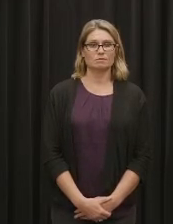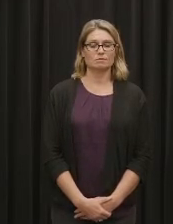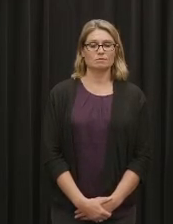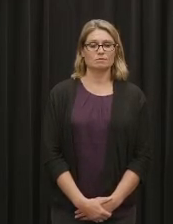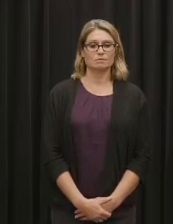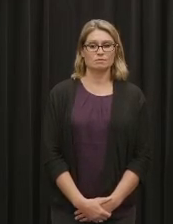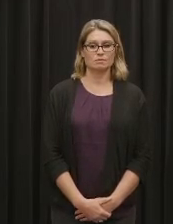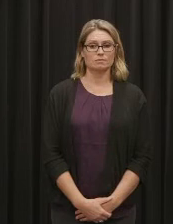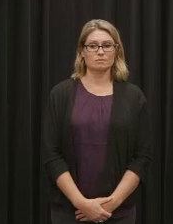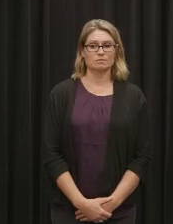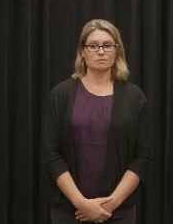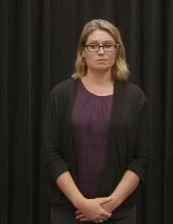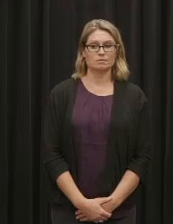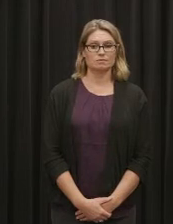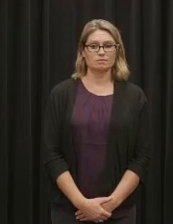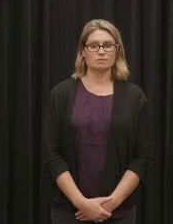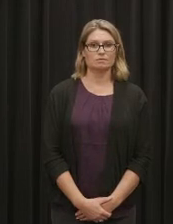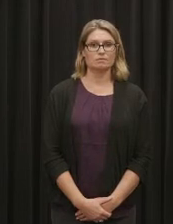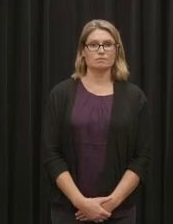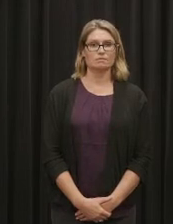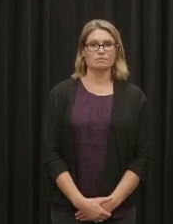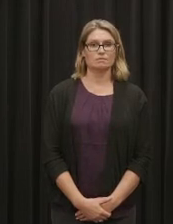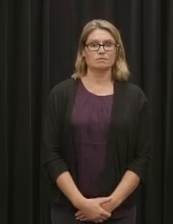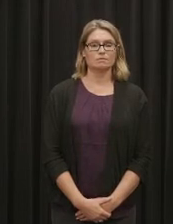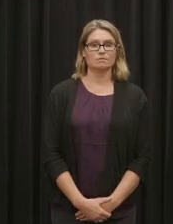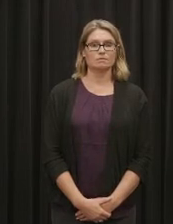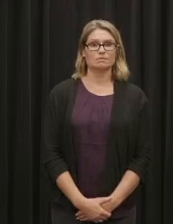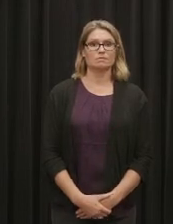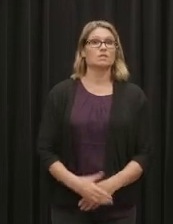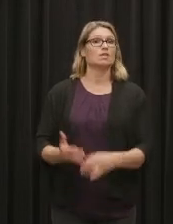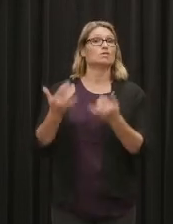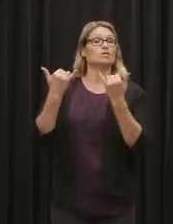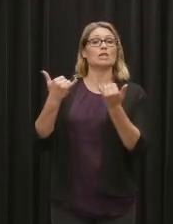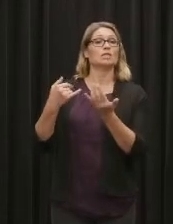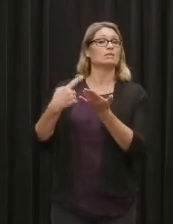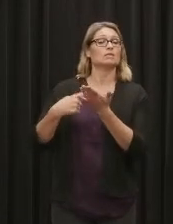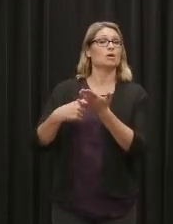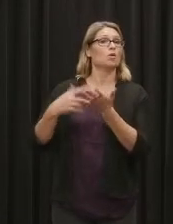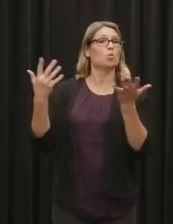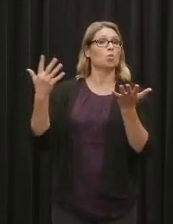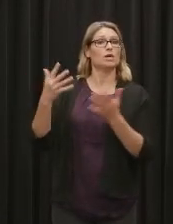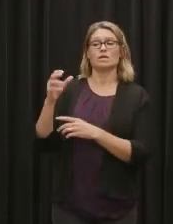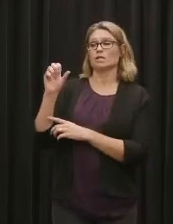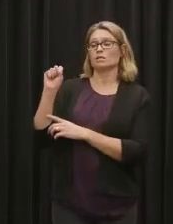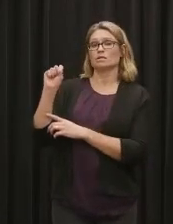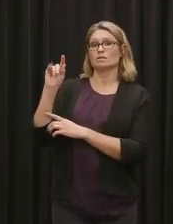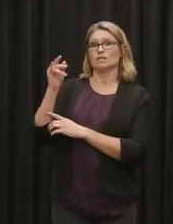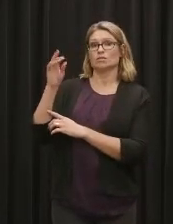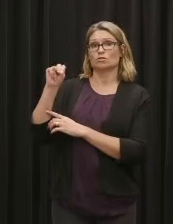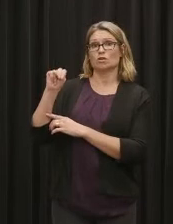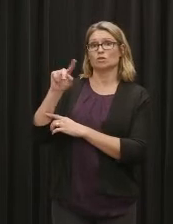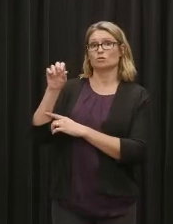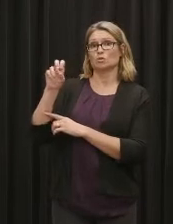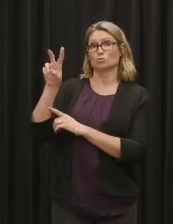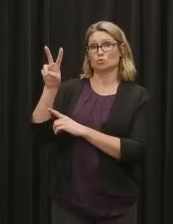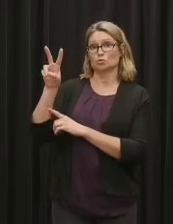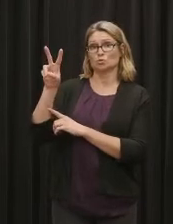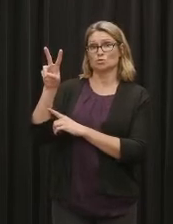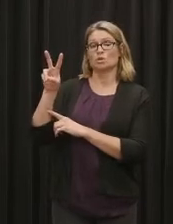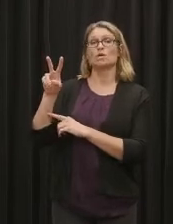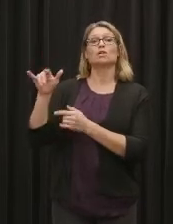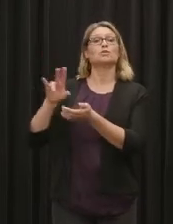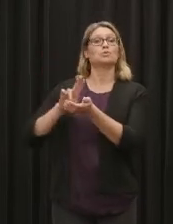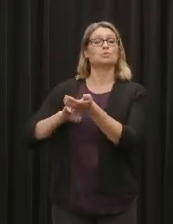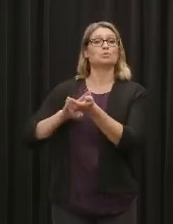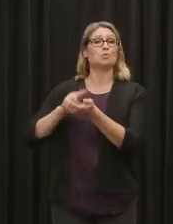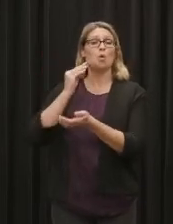happy and safe holiday season in this time of COVID-19. The status of Zone 2, Parkland St. John update, and further guidance on how everyone